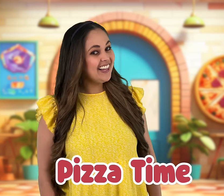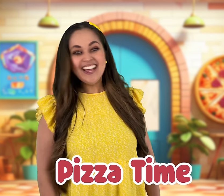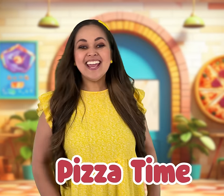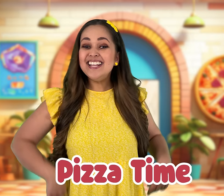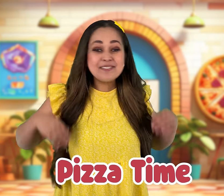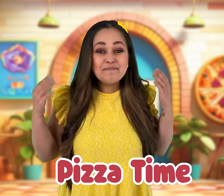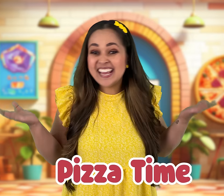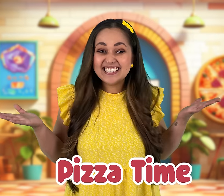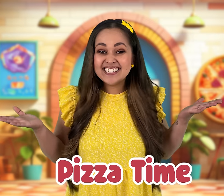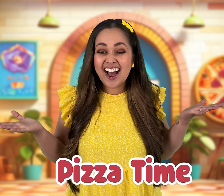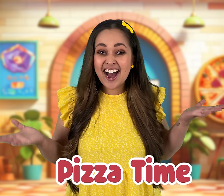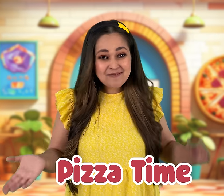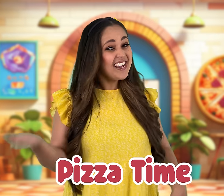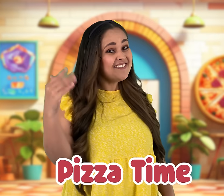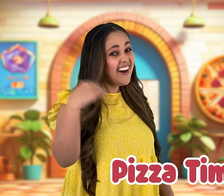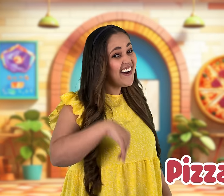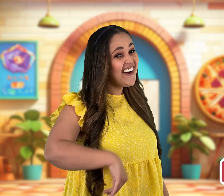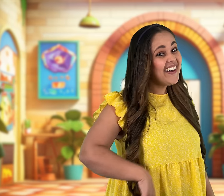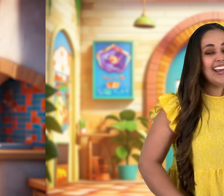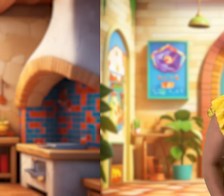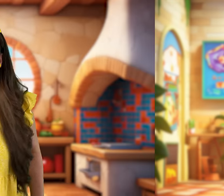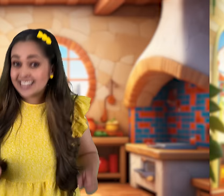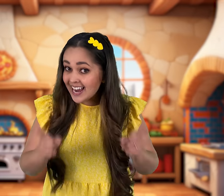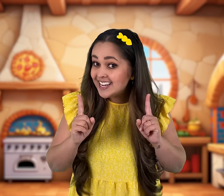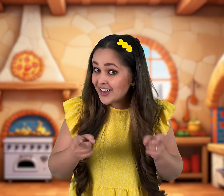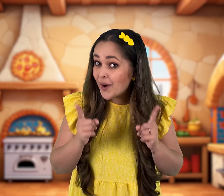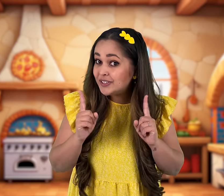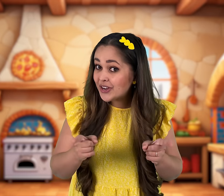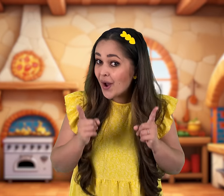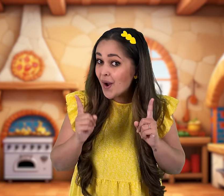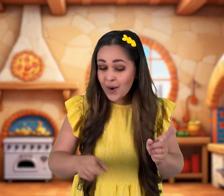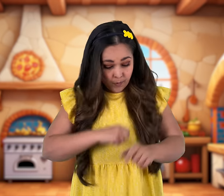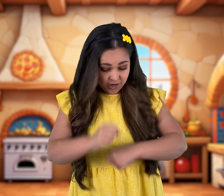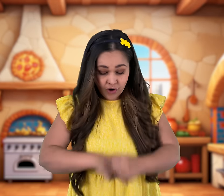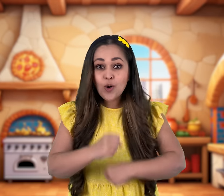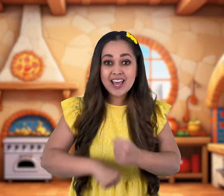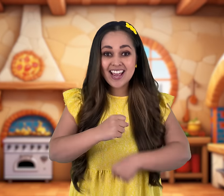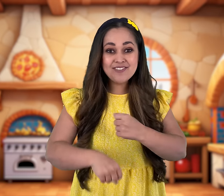It's pizza time! Come on! Take your dough